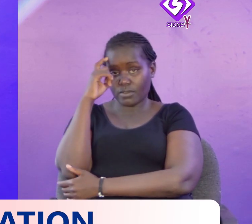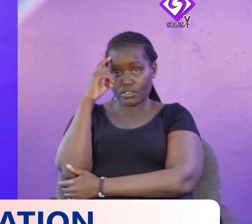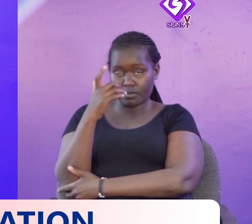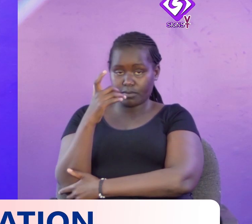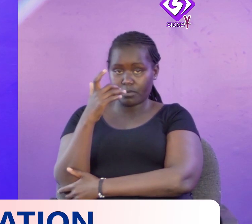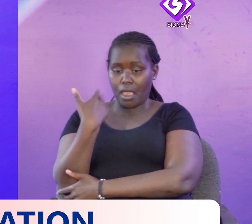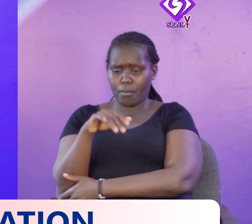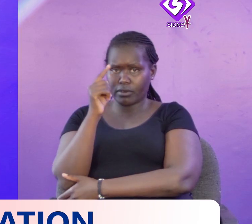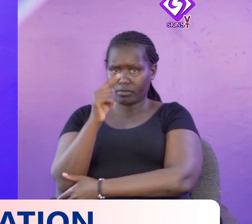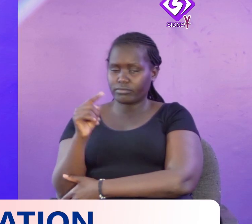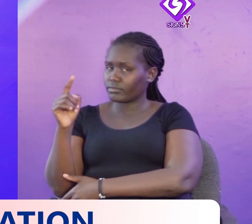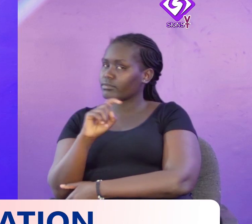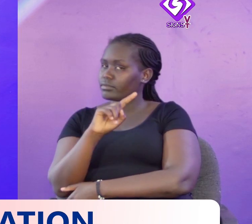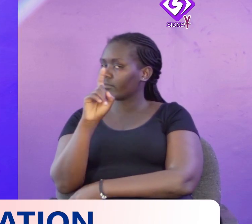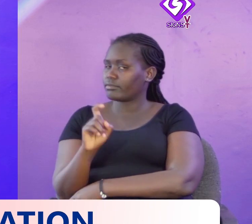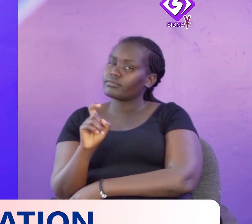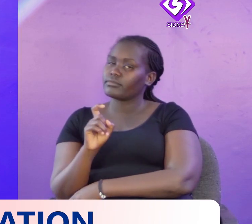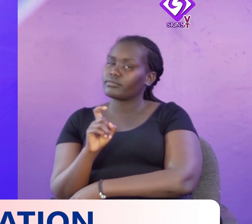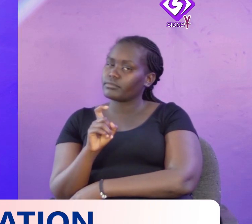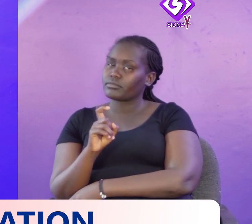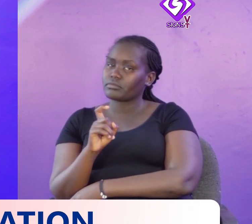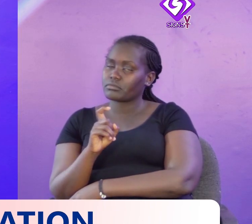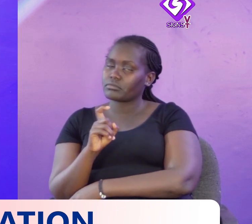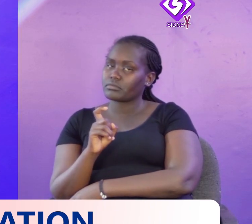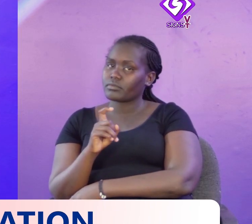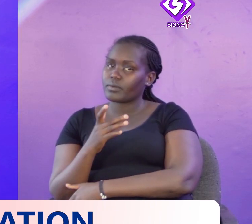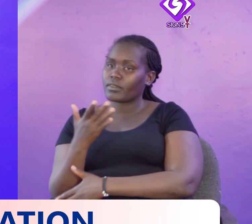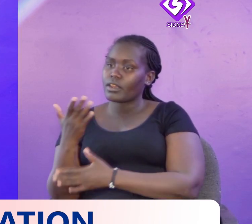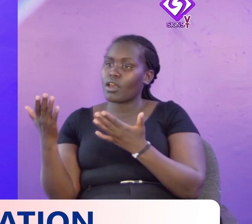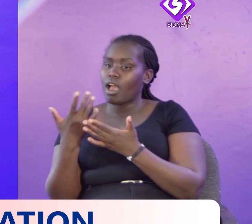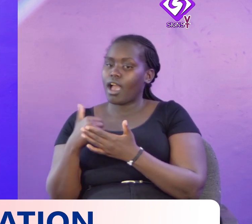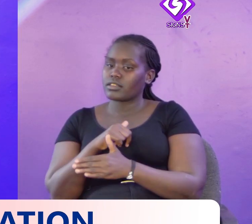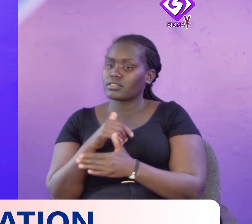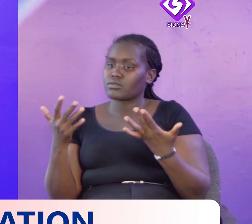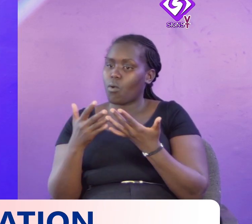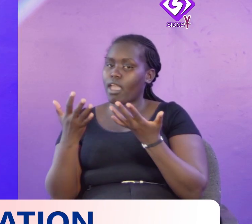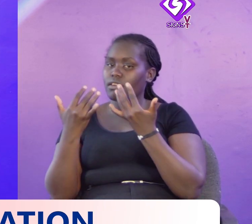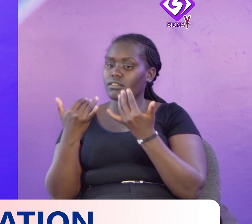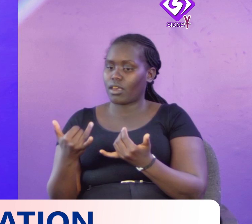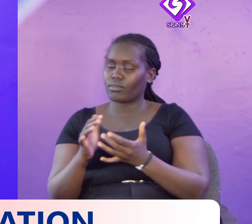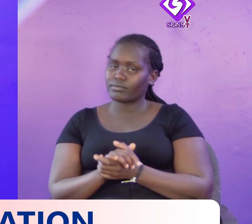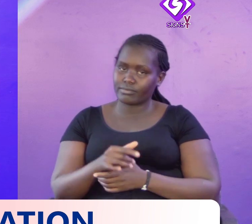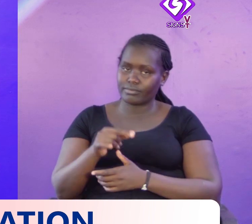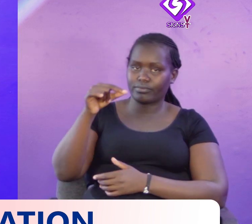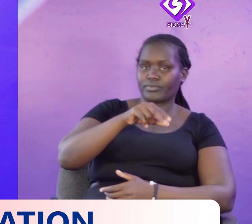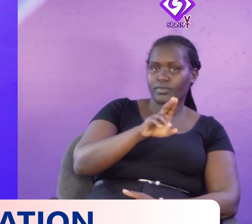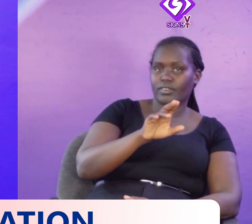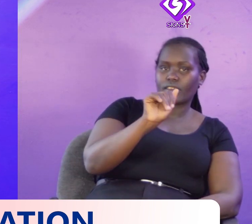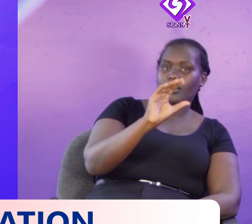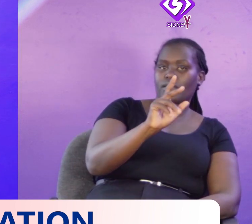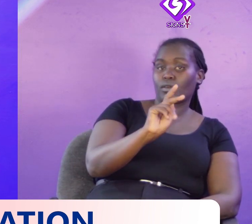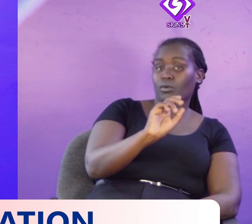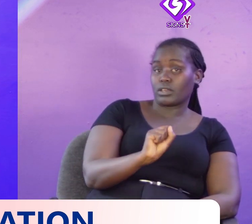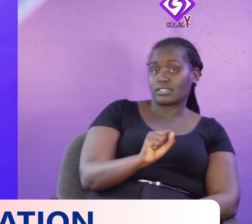Am I right? Very right. Where are we right now? Quacks. Sorry for using.